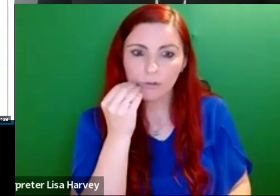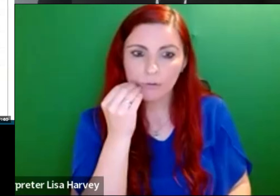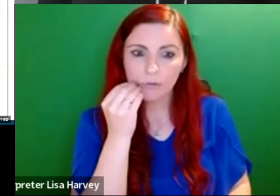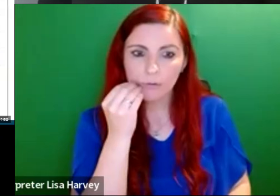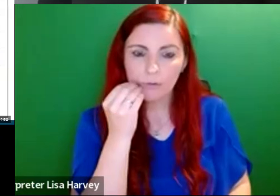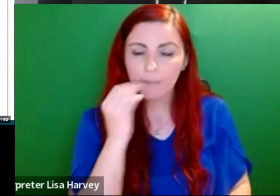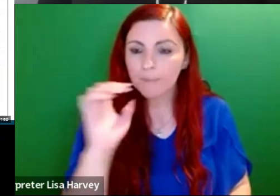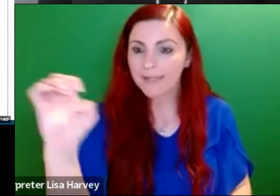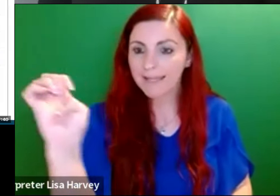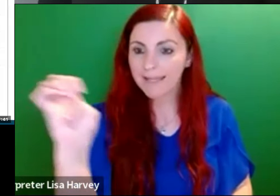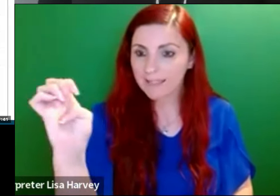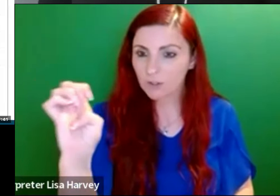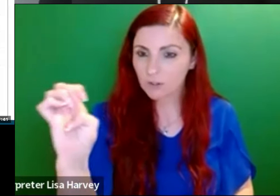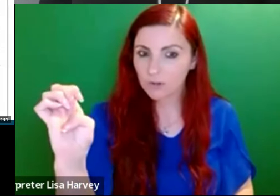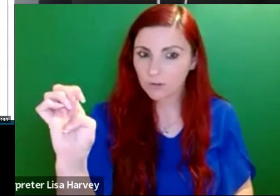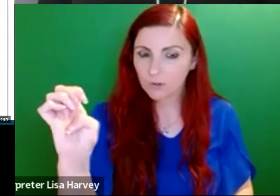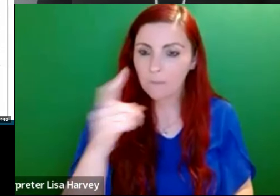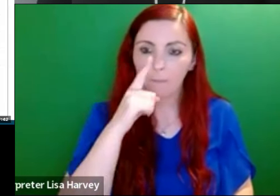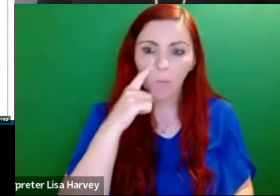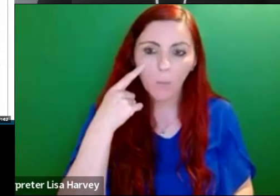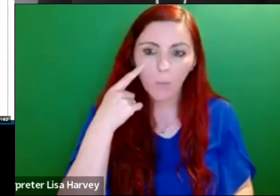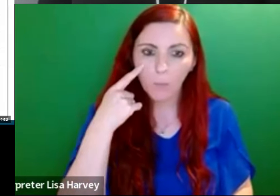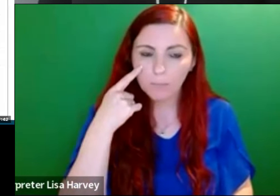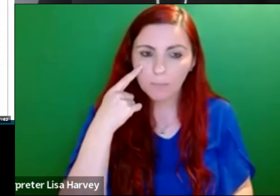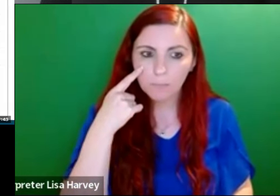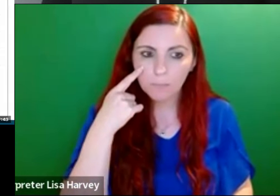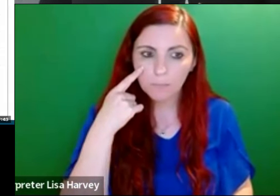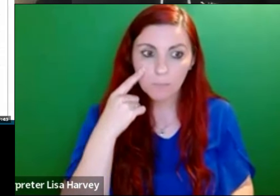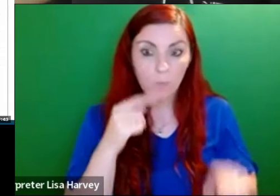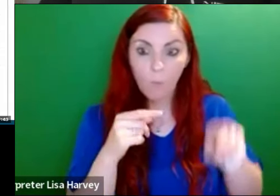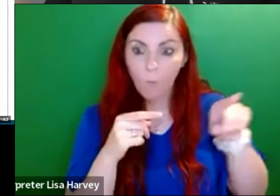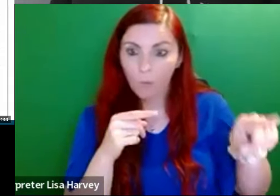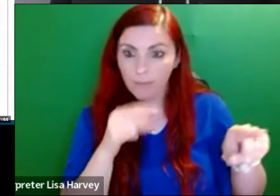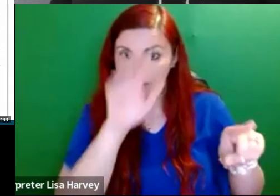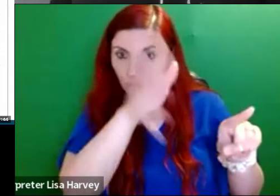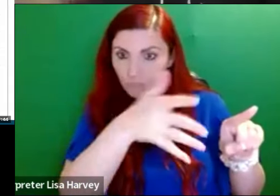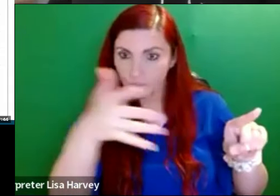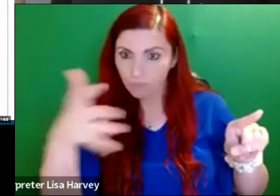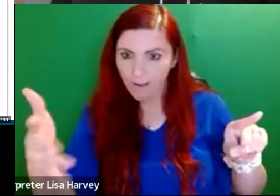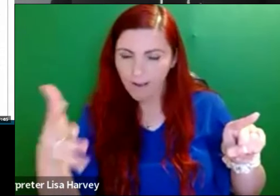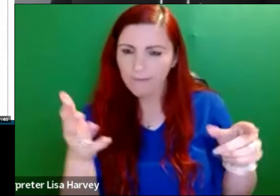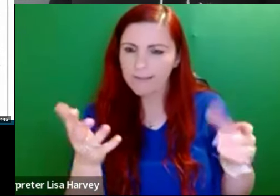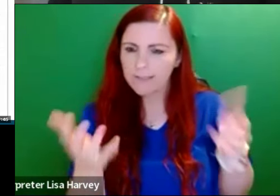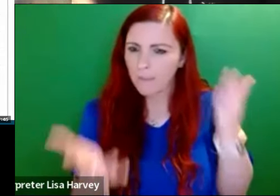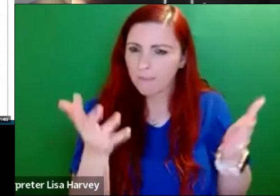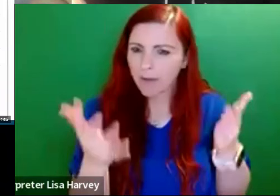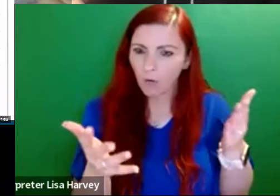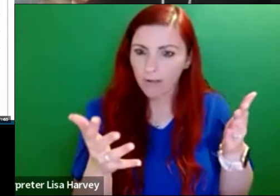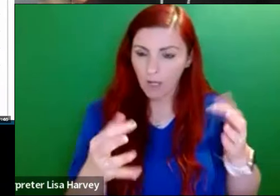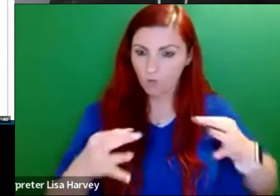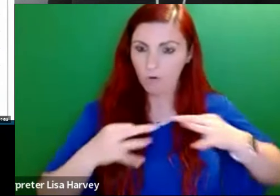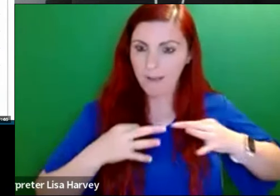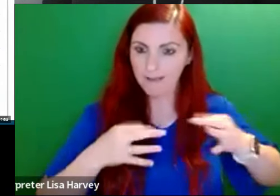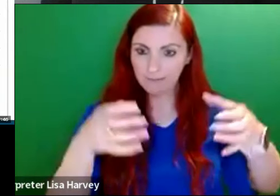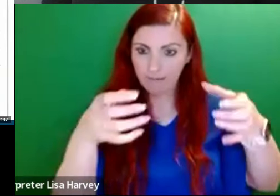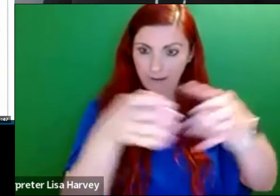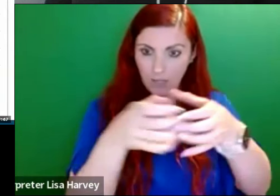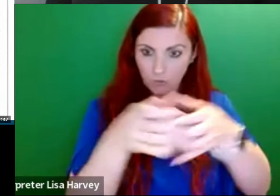line and English is the blue line. So this graph compares some grammatical categories from ISL against